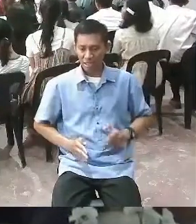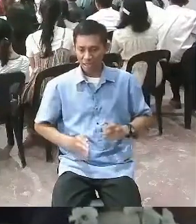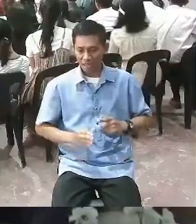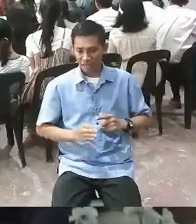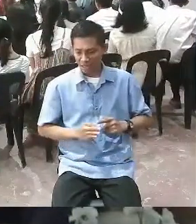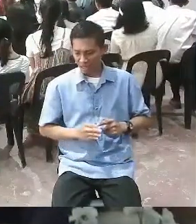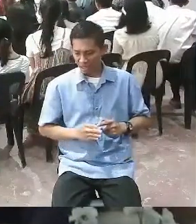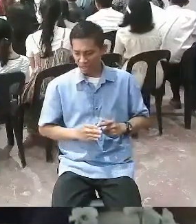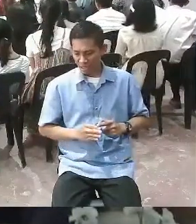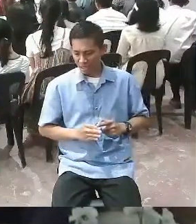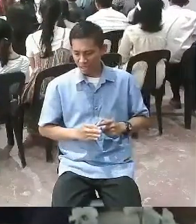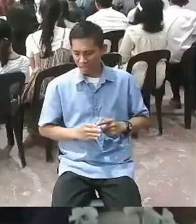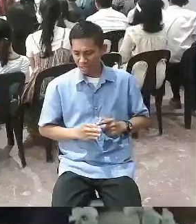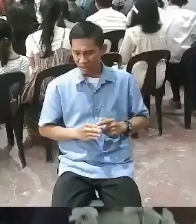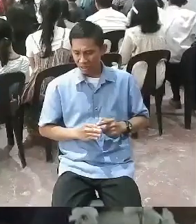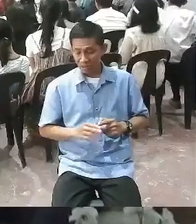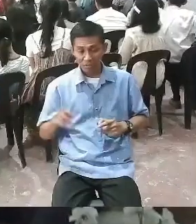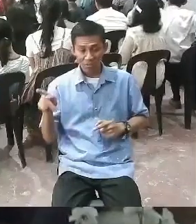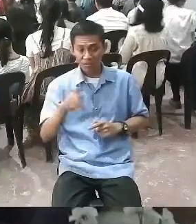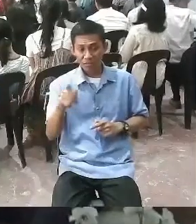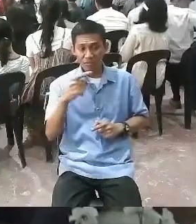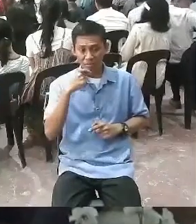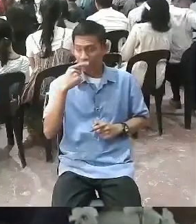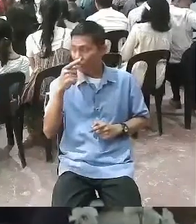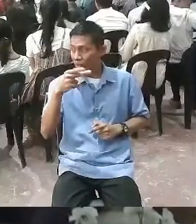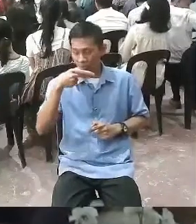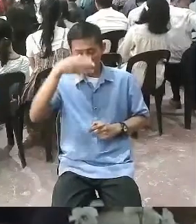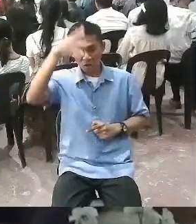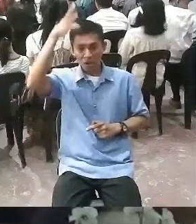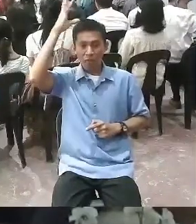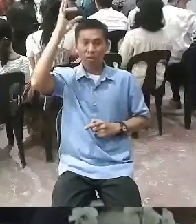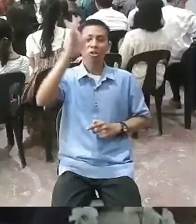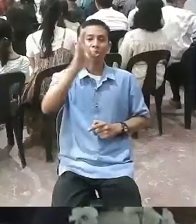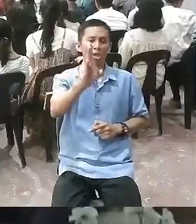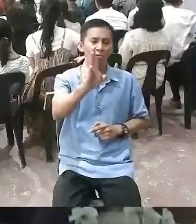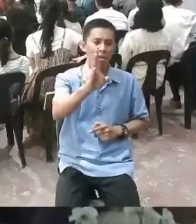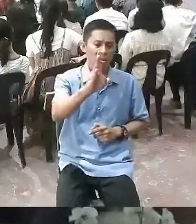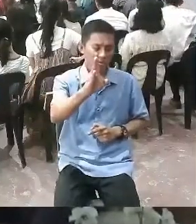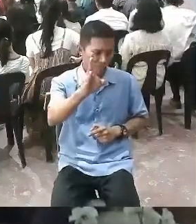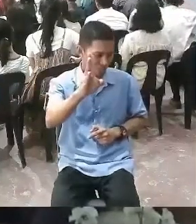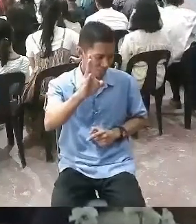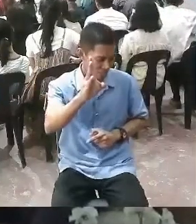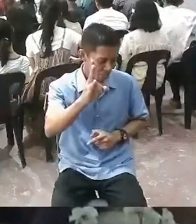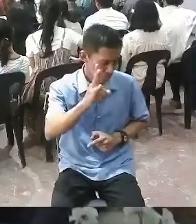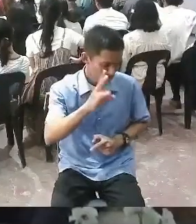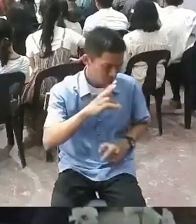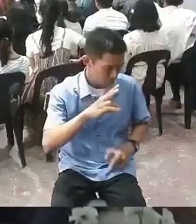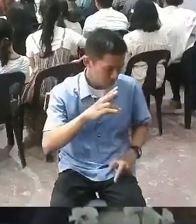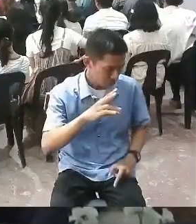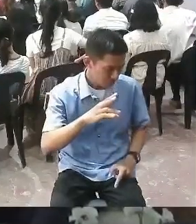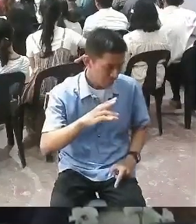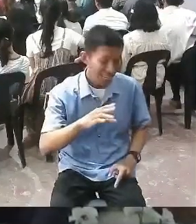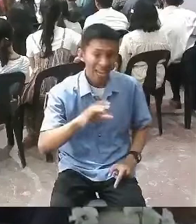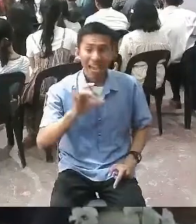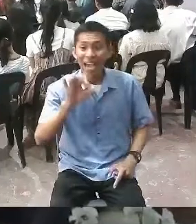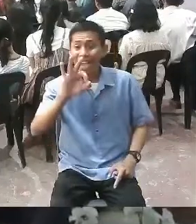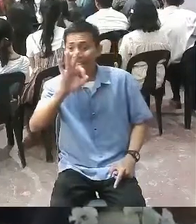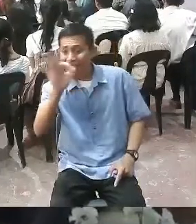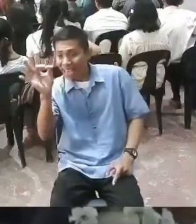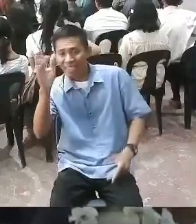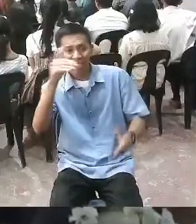body. And that's what Paul talks about in Romans chapter 7, okay? So I got